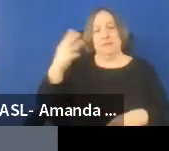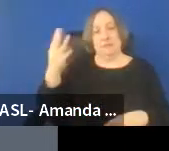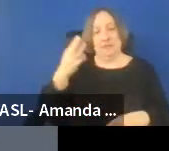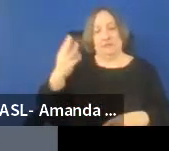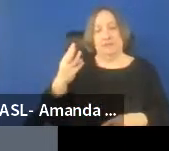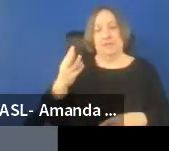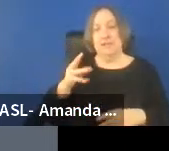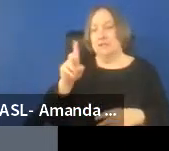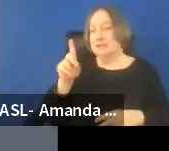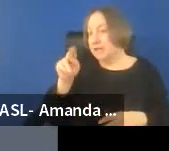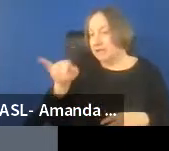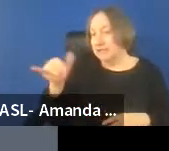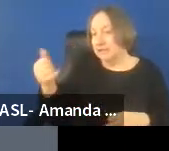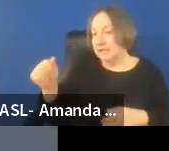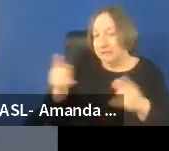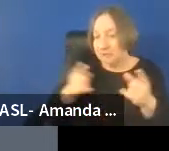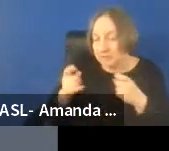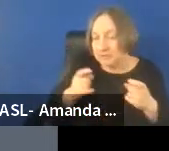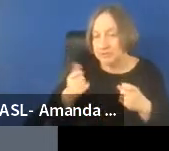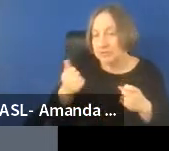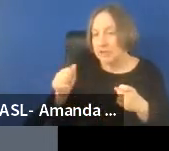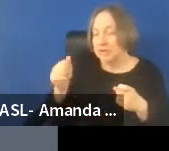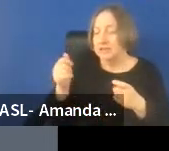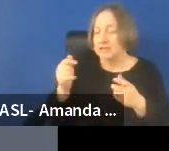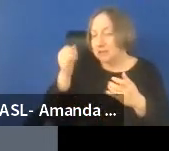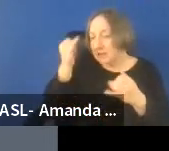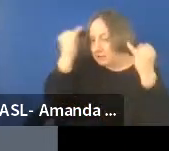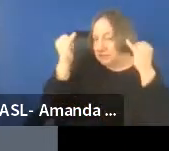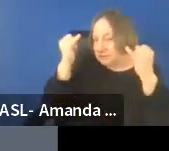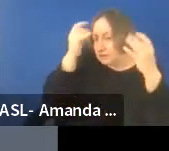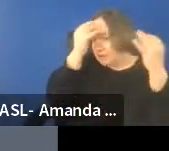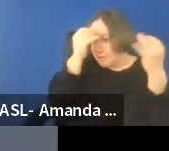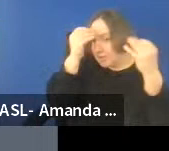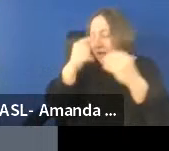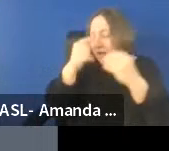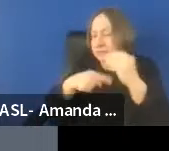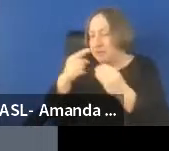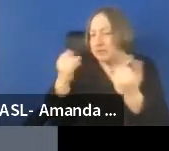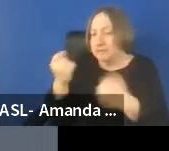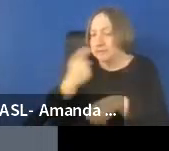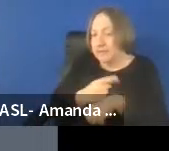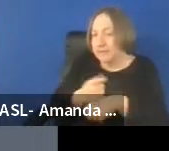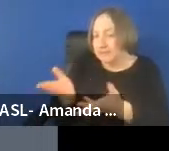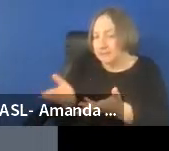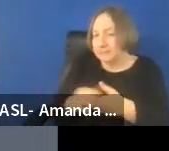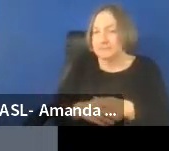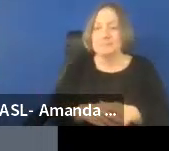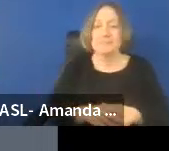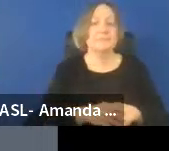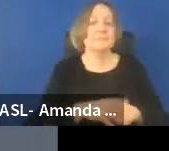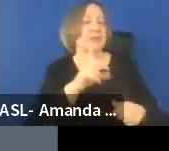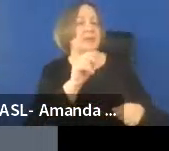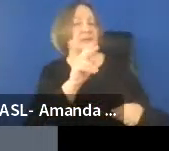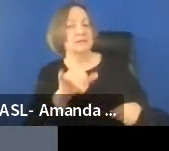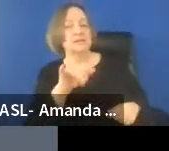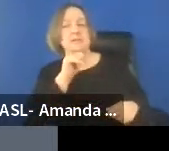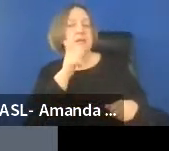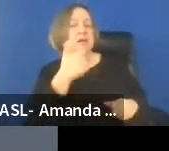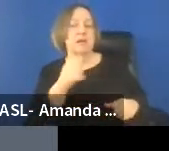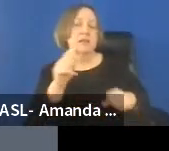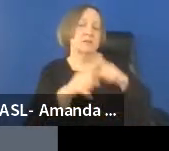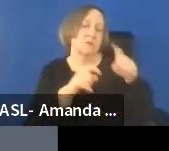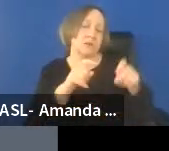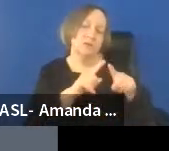Danny, did you have any questions or takeaways, thoughts about today? Not any questions,